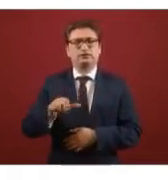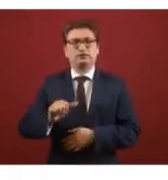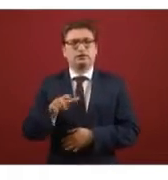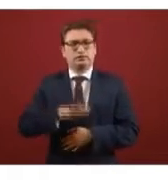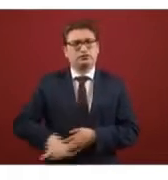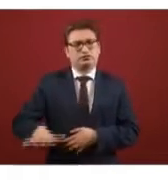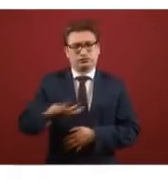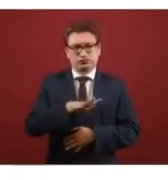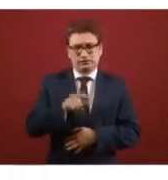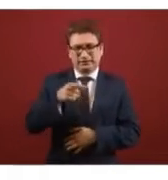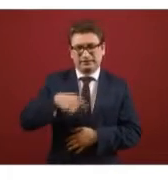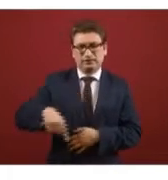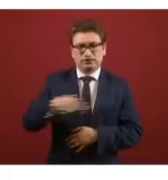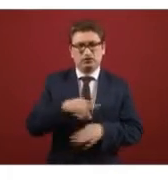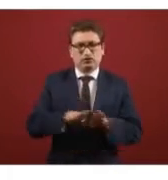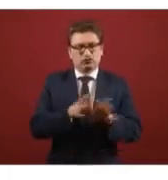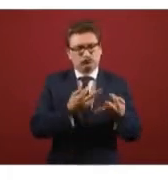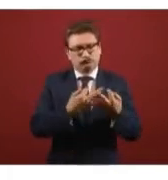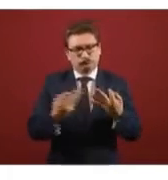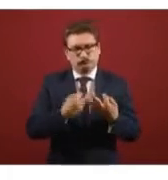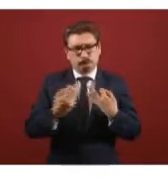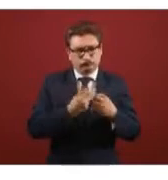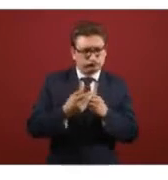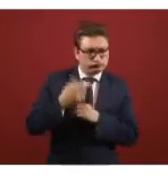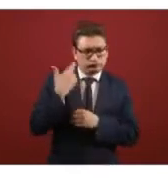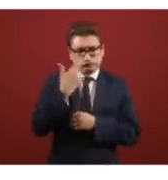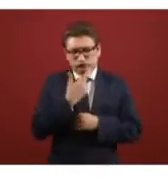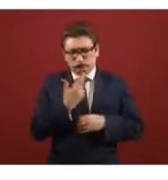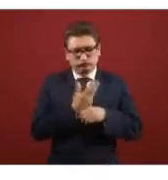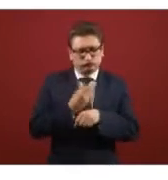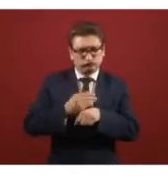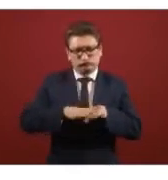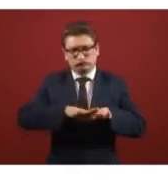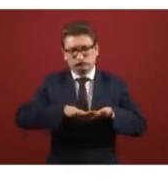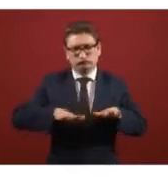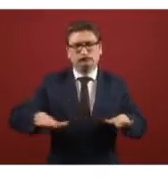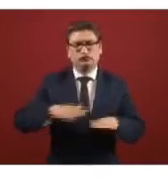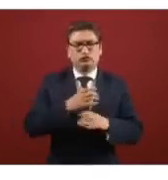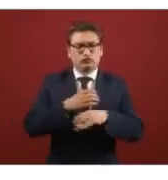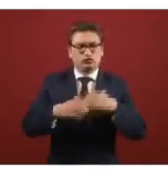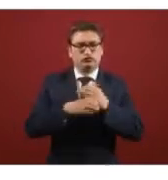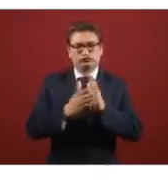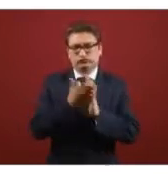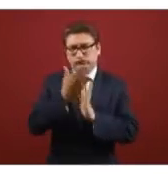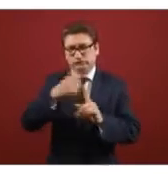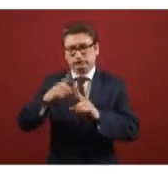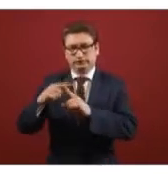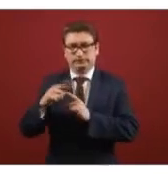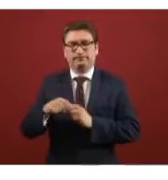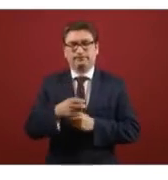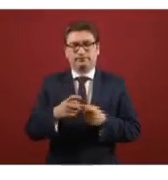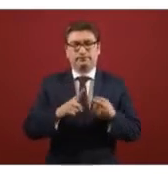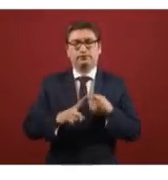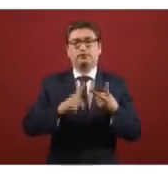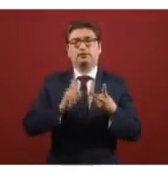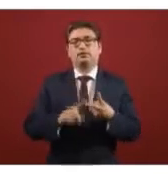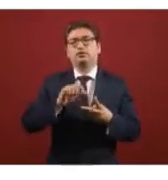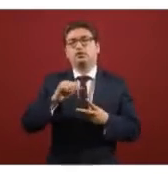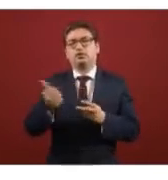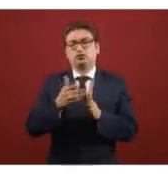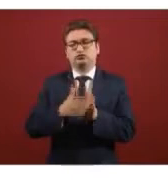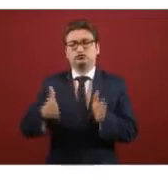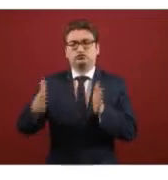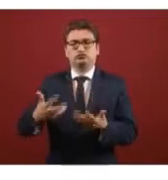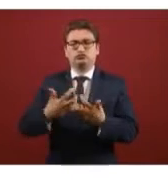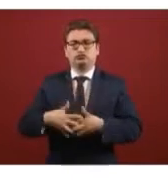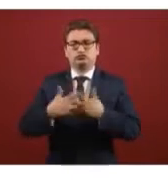suelos, terracería, la which has residencia to de do with obra, el despalme, el desmonte y la construcción. the Esta construction, refinería